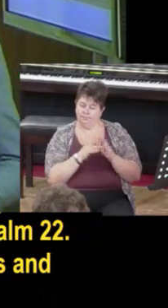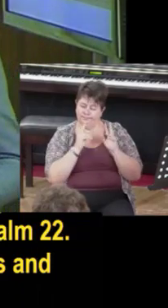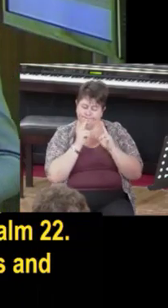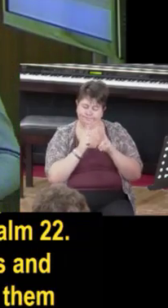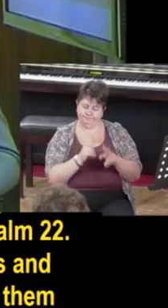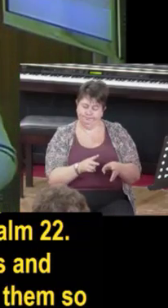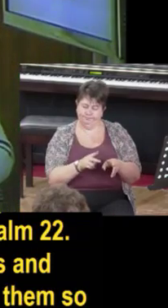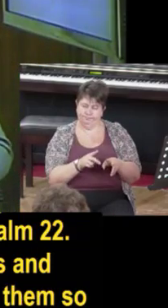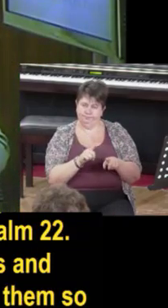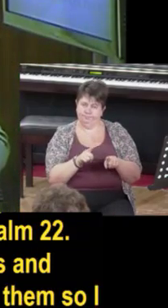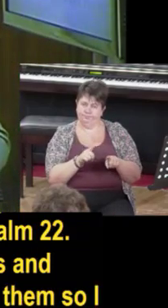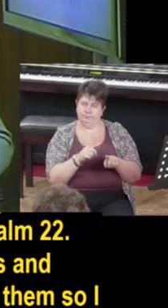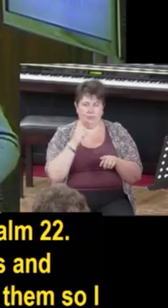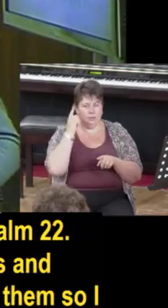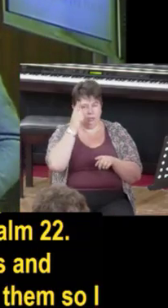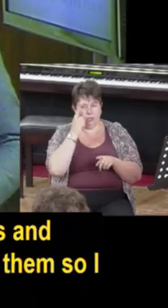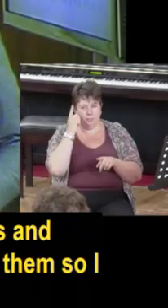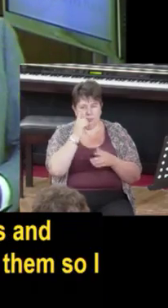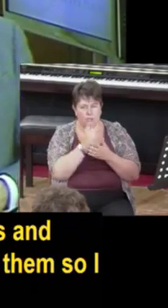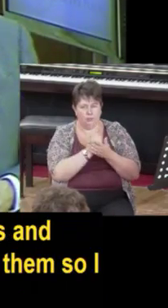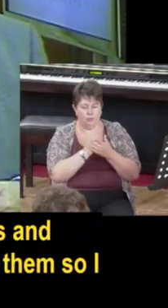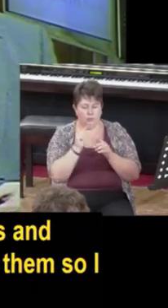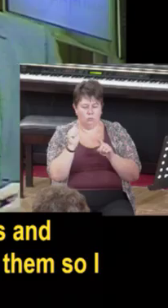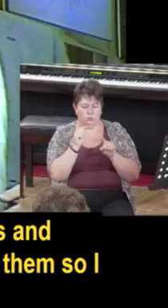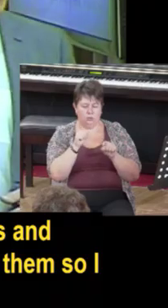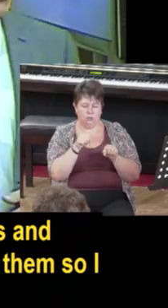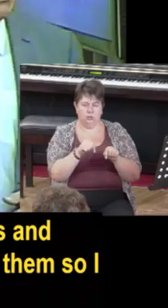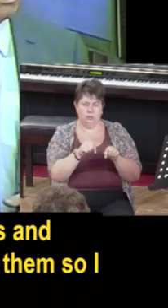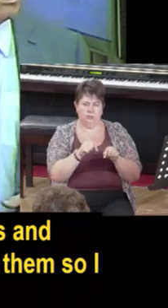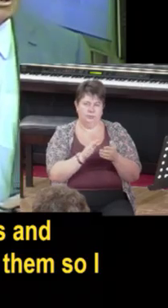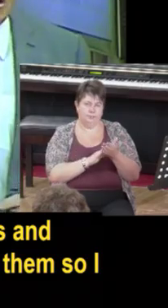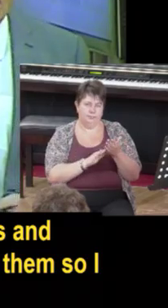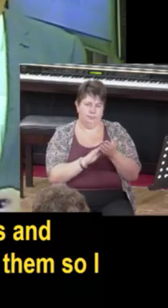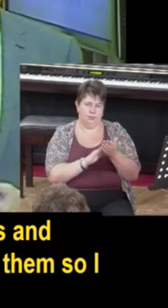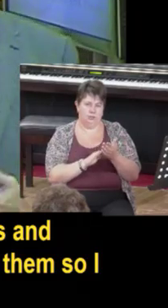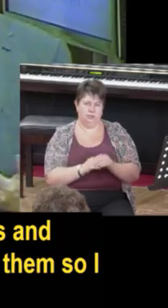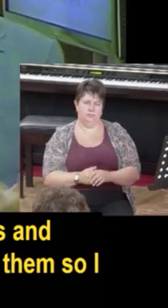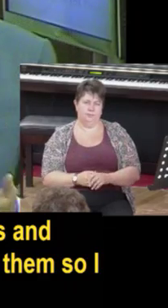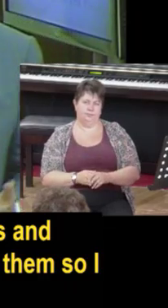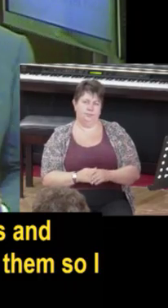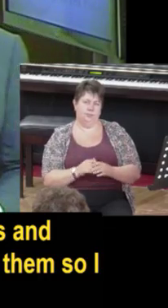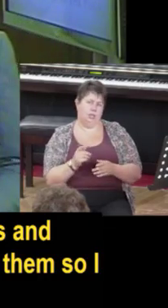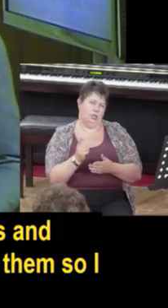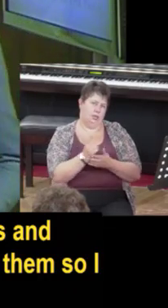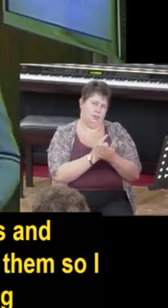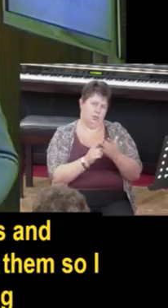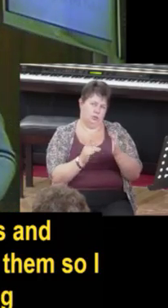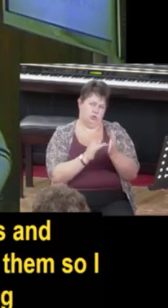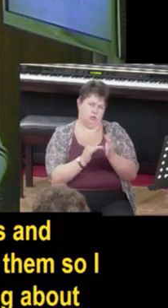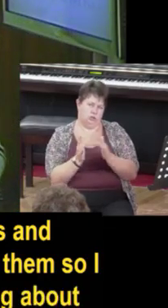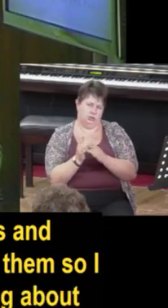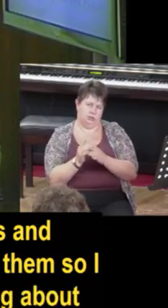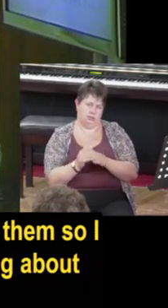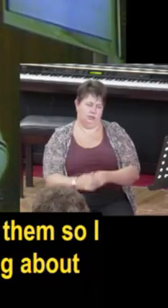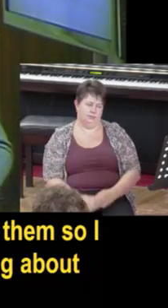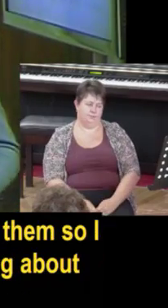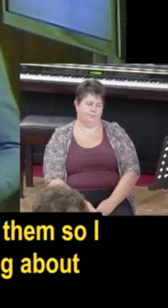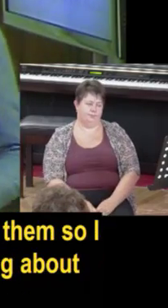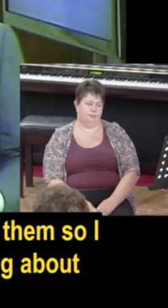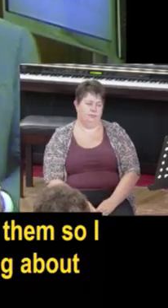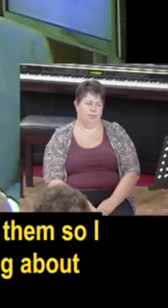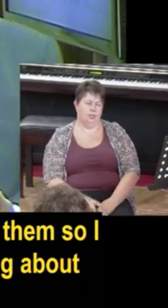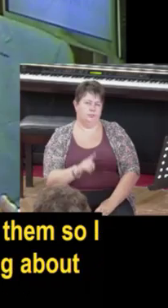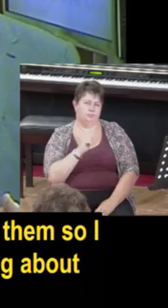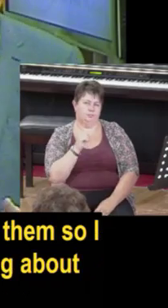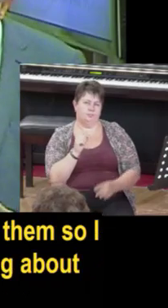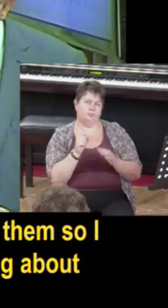into the Psalms and thinking about what they might have to say to us about Jesus. So what